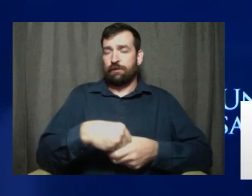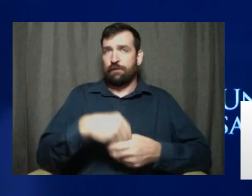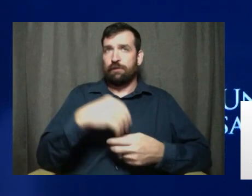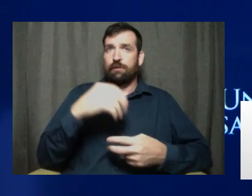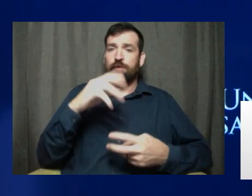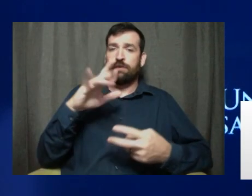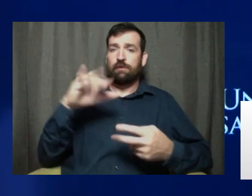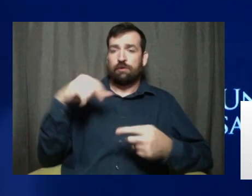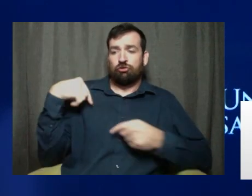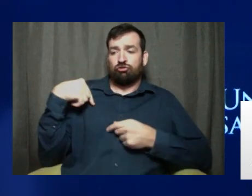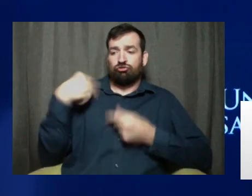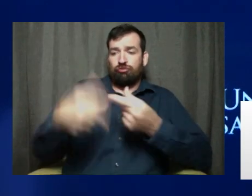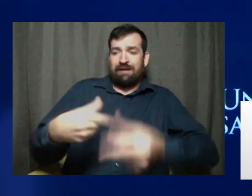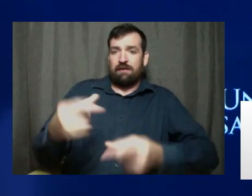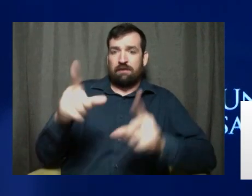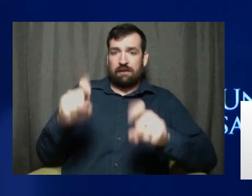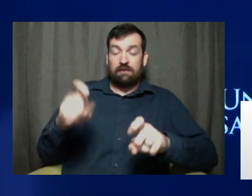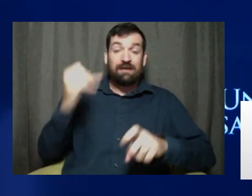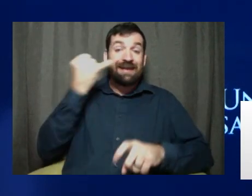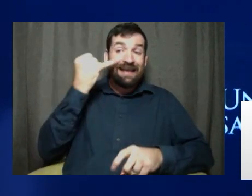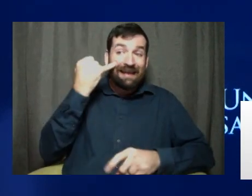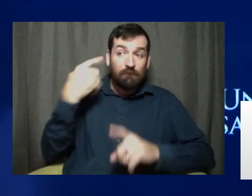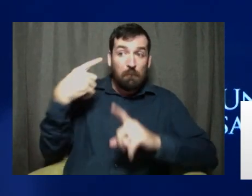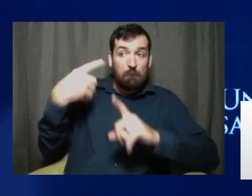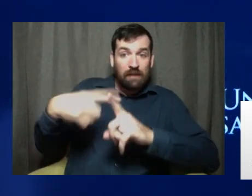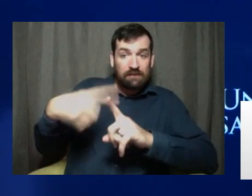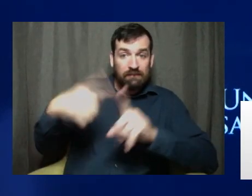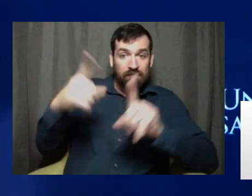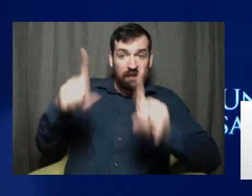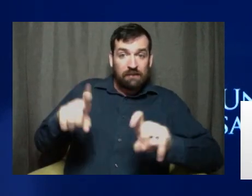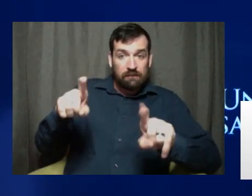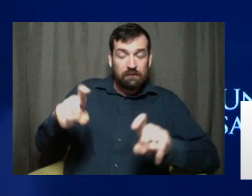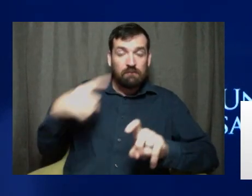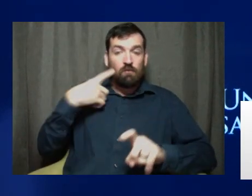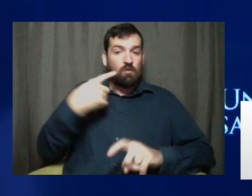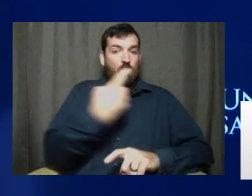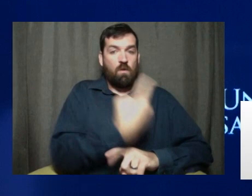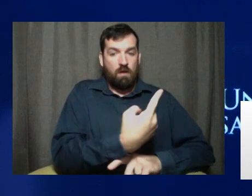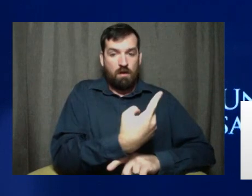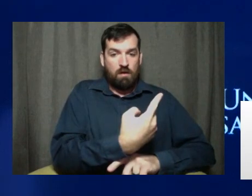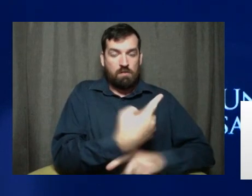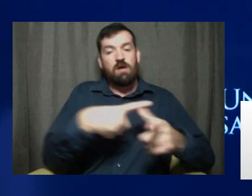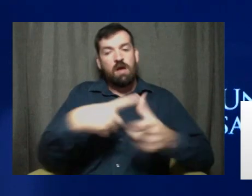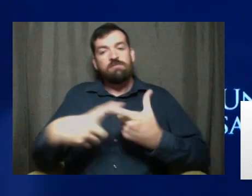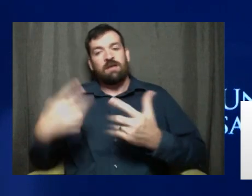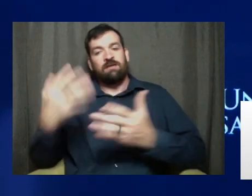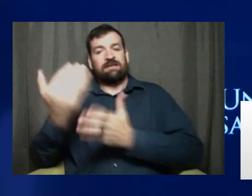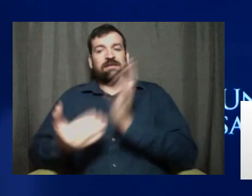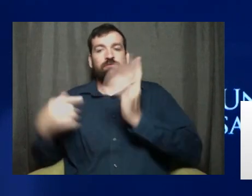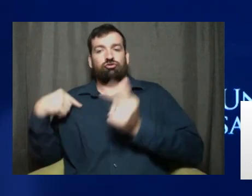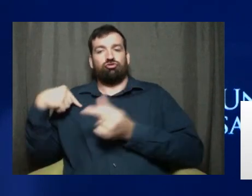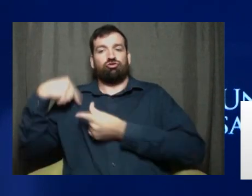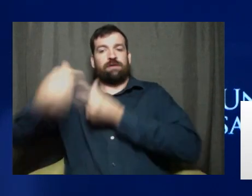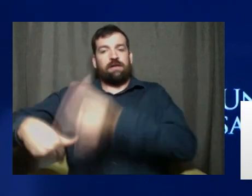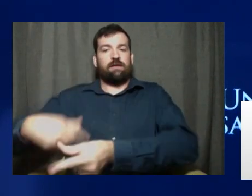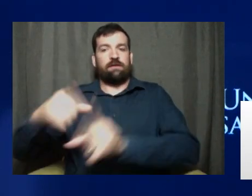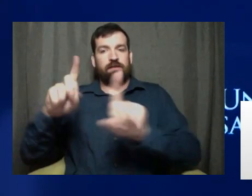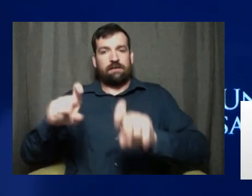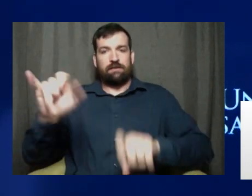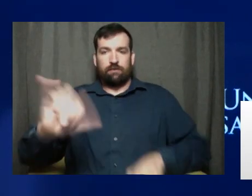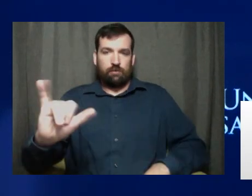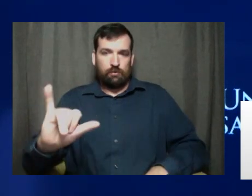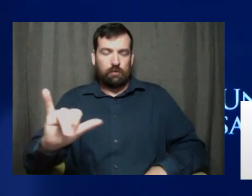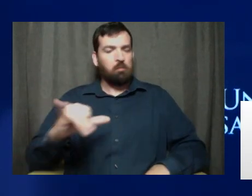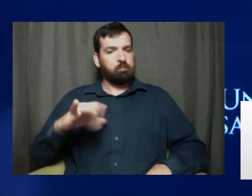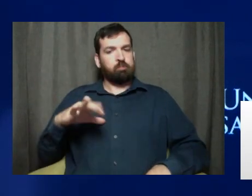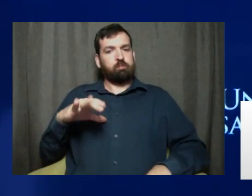genetic testing. If somebody comes back positive for one test, we can then do some genetic testing afterwards. And it's kind of neat that we've